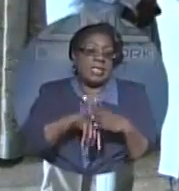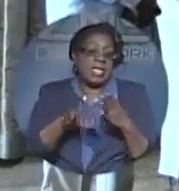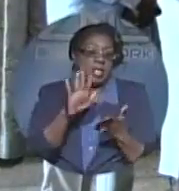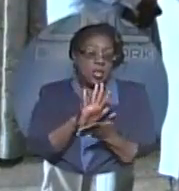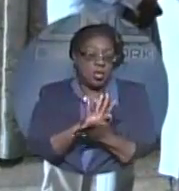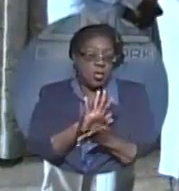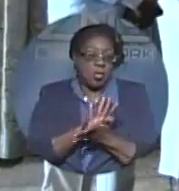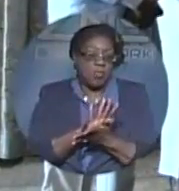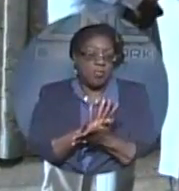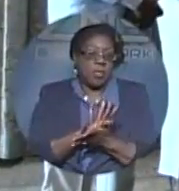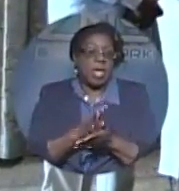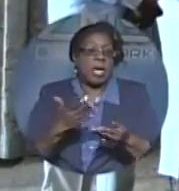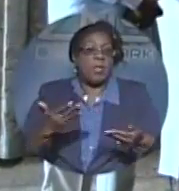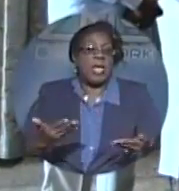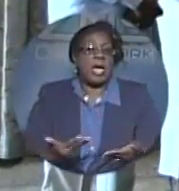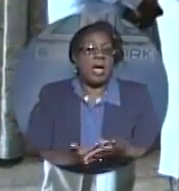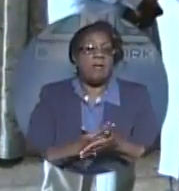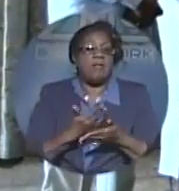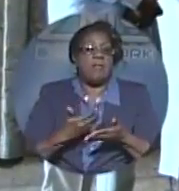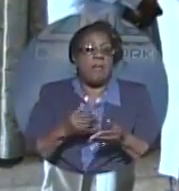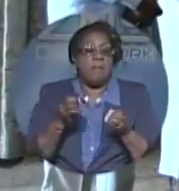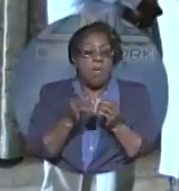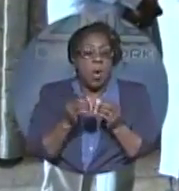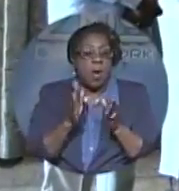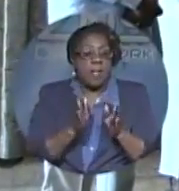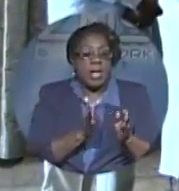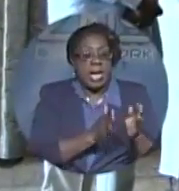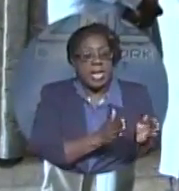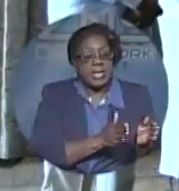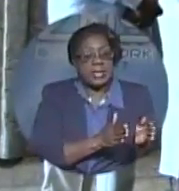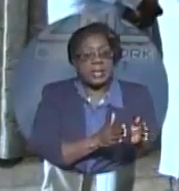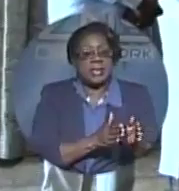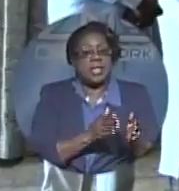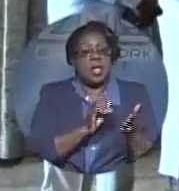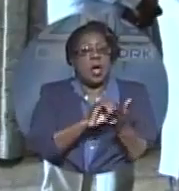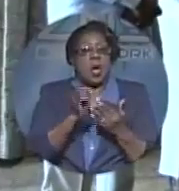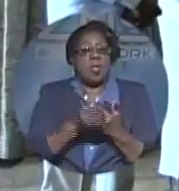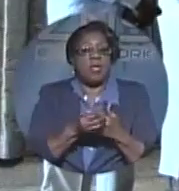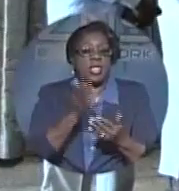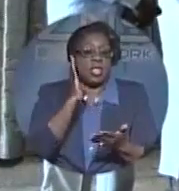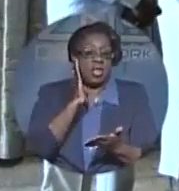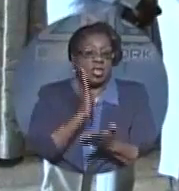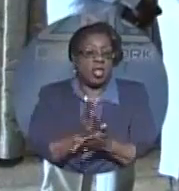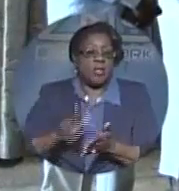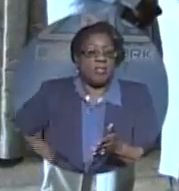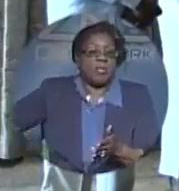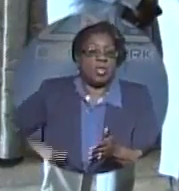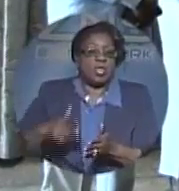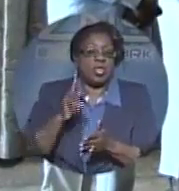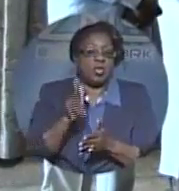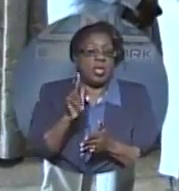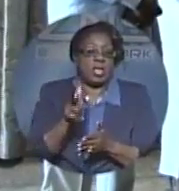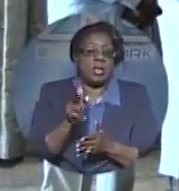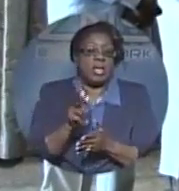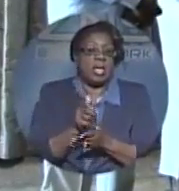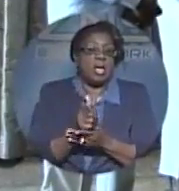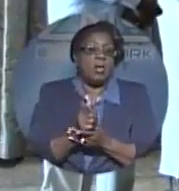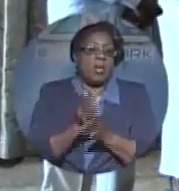and innovative measures as well, including Operation Ceasefire, with a focus on